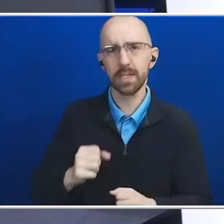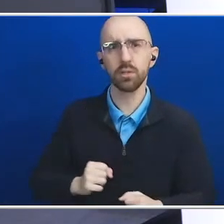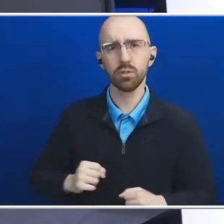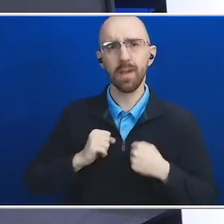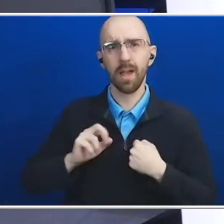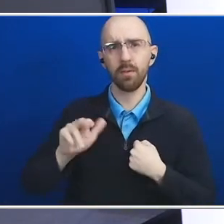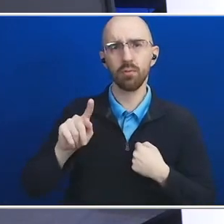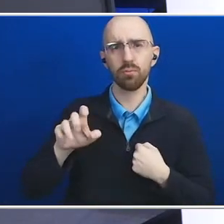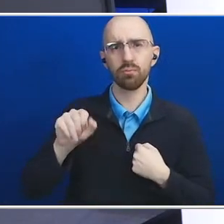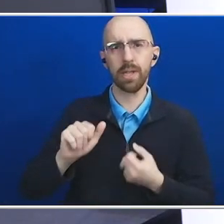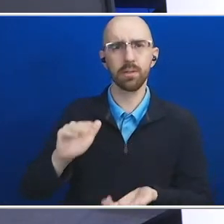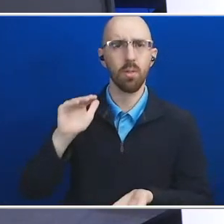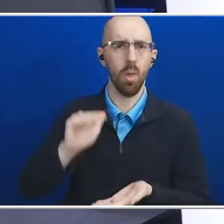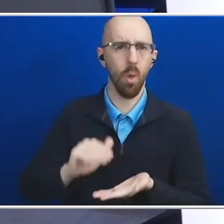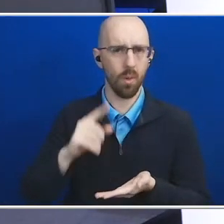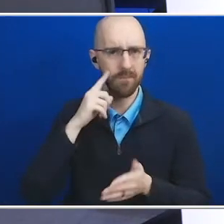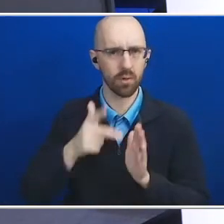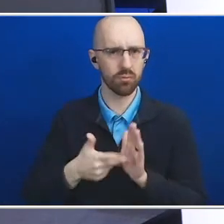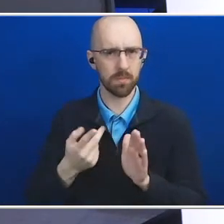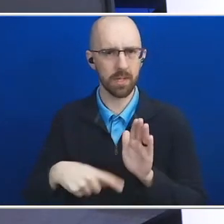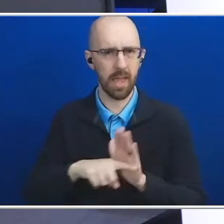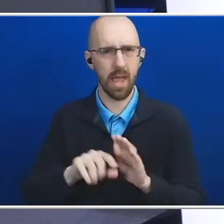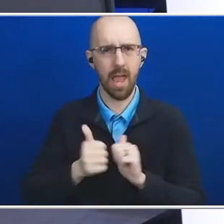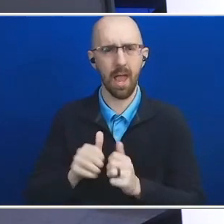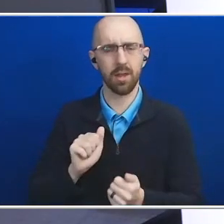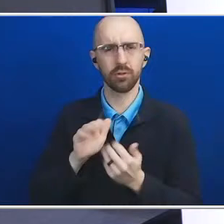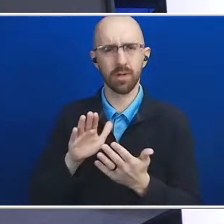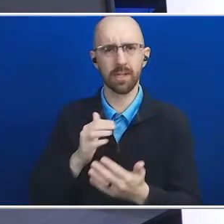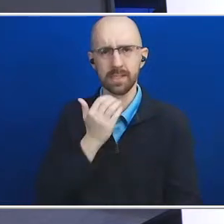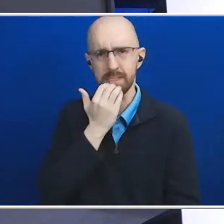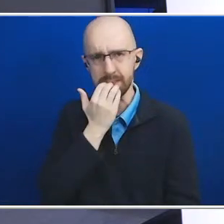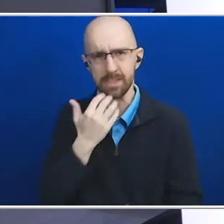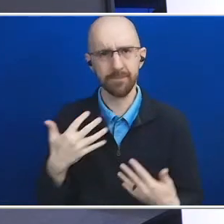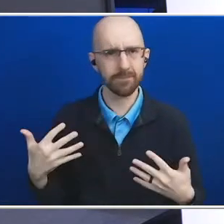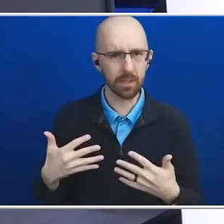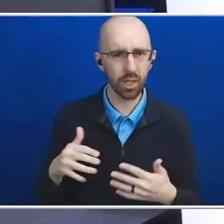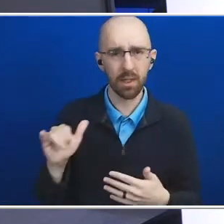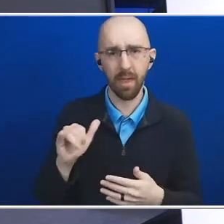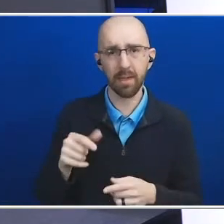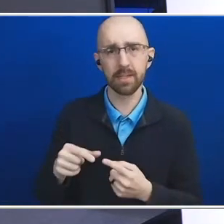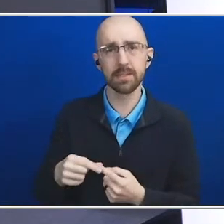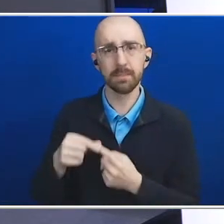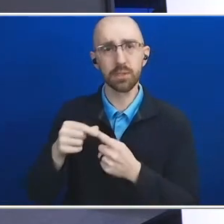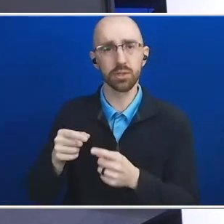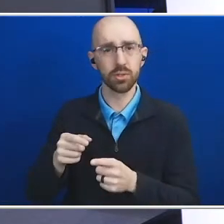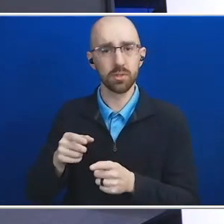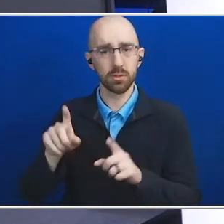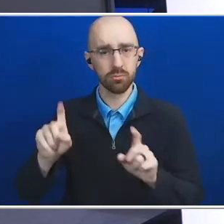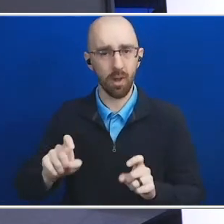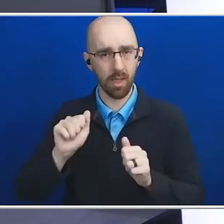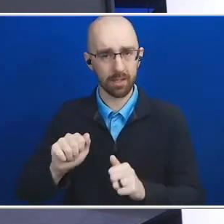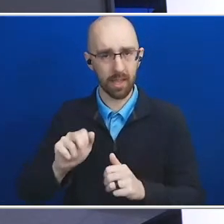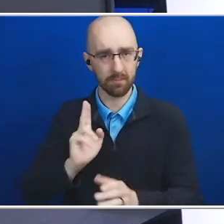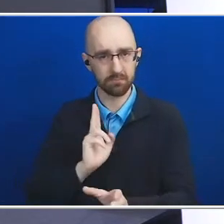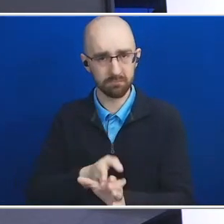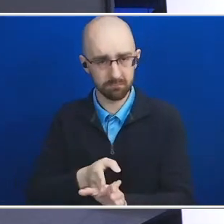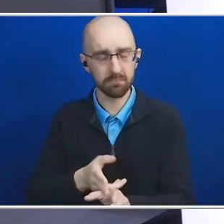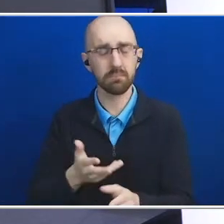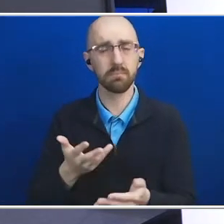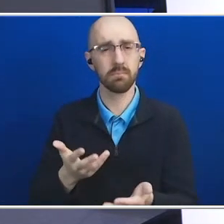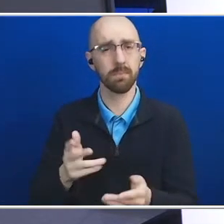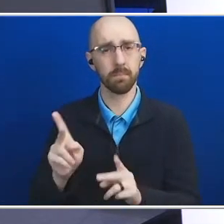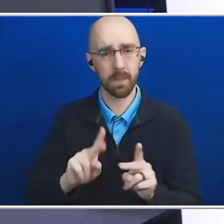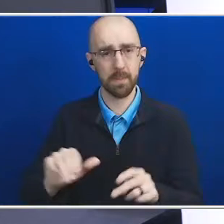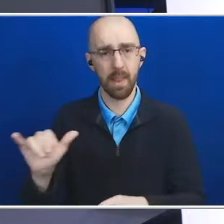triple negative, how do we address fears? I guess when you talk about things like special trials that people can enter into, and people like Priyanka